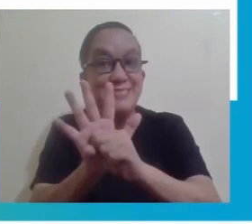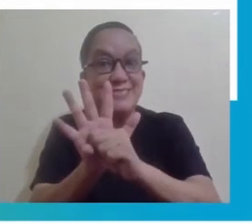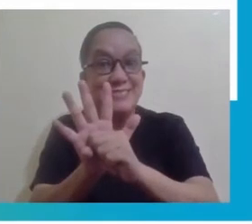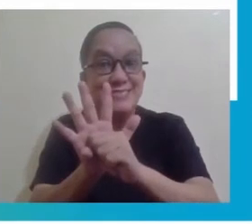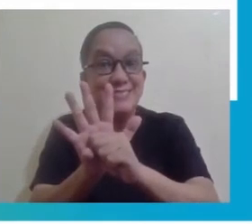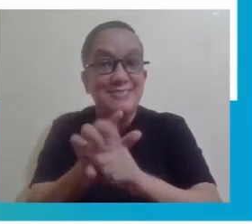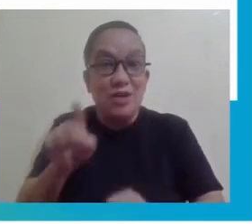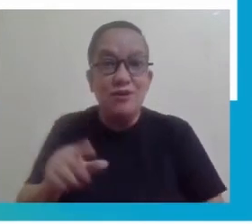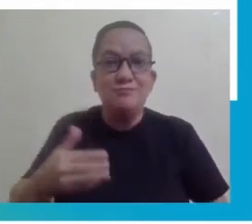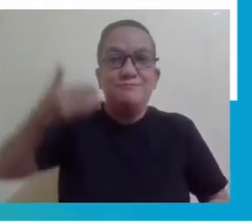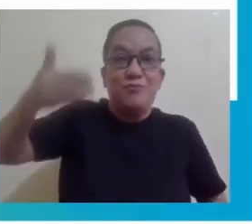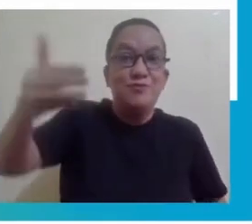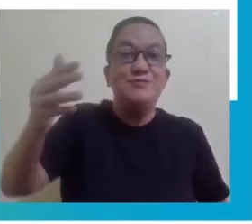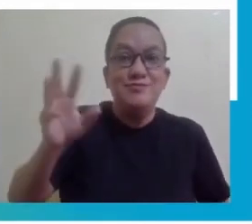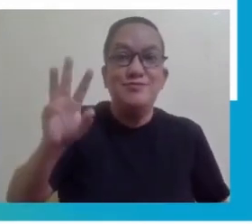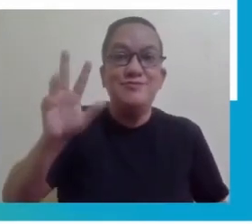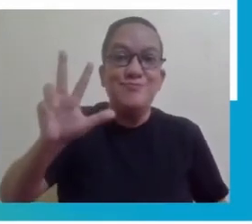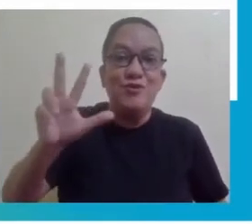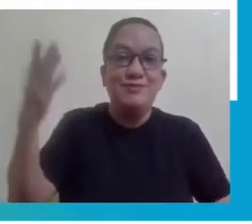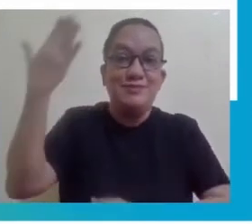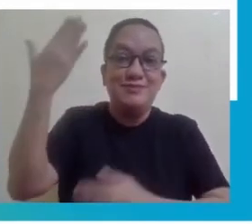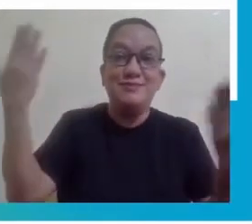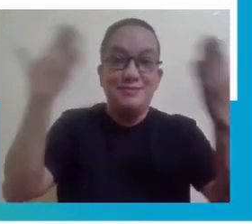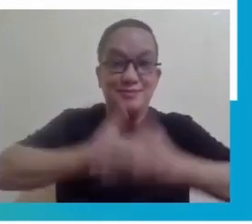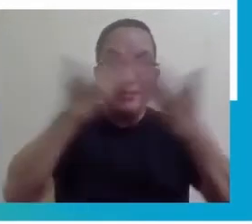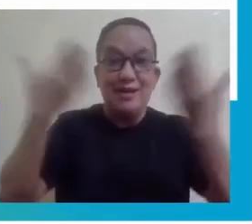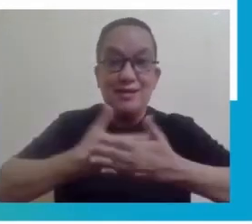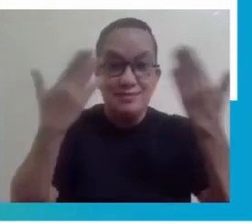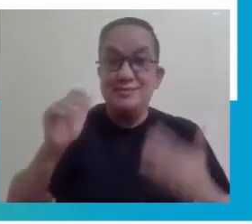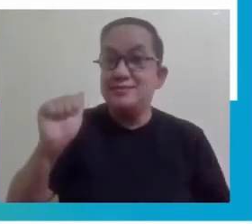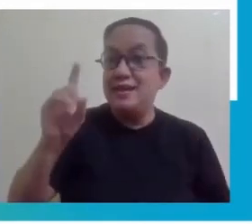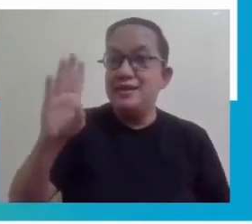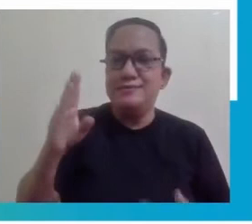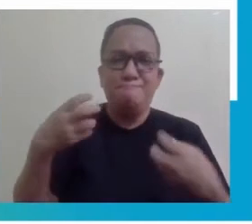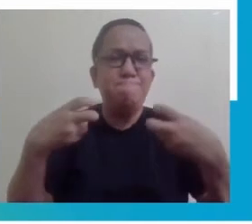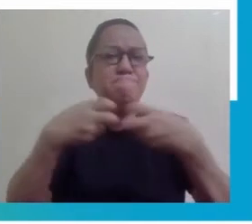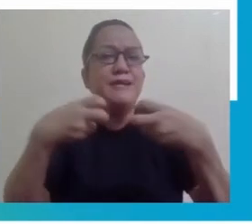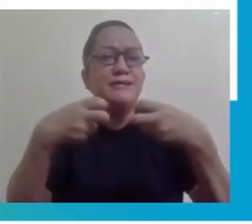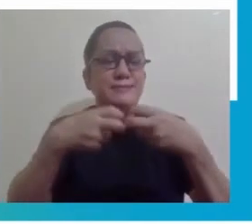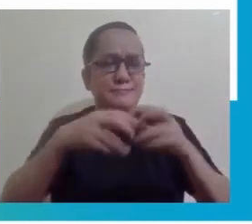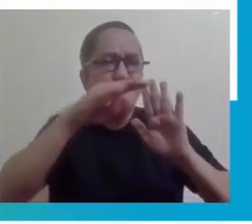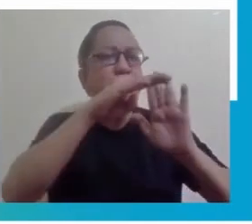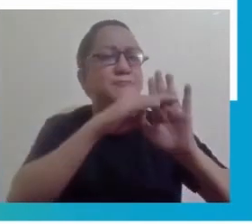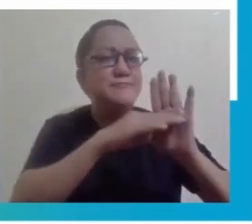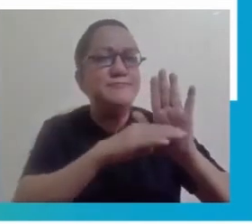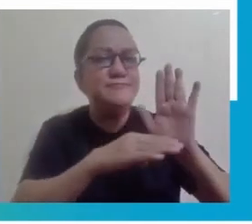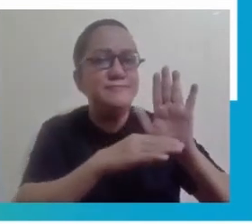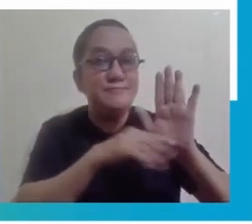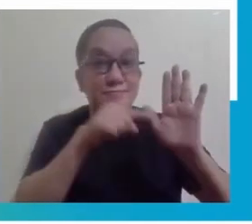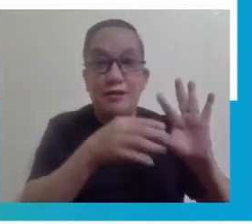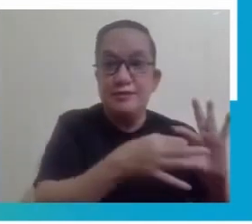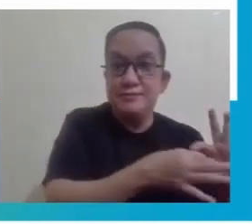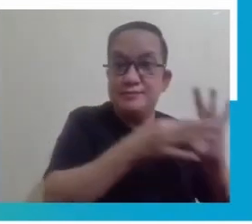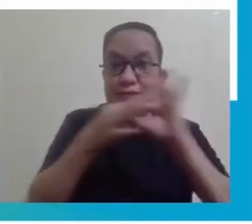meet the Paris goals. So we hope that there will be a good attendance from those participating today, and I thank the